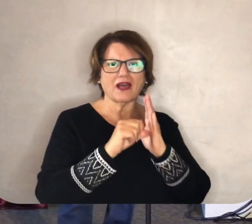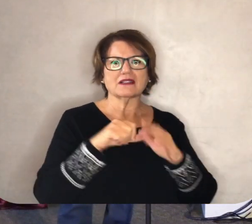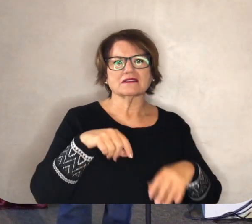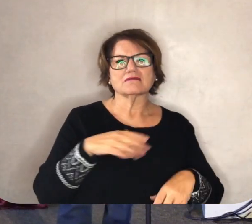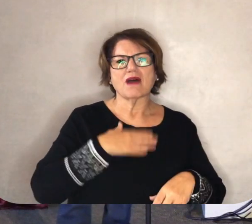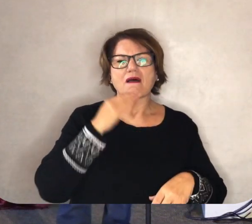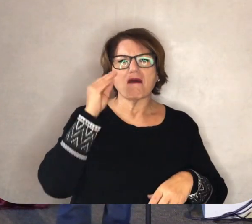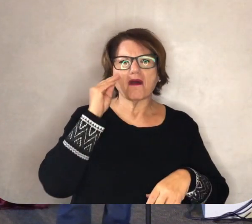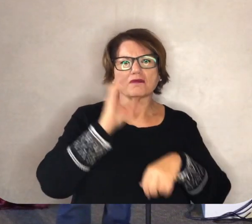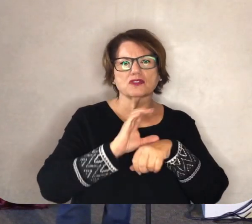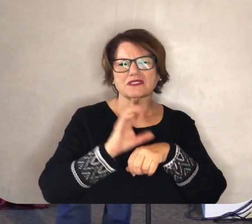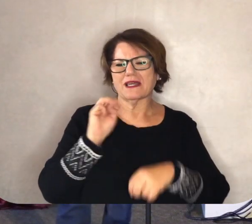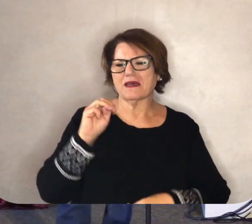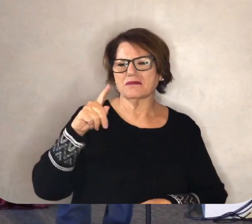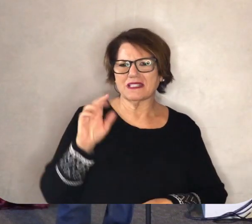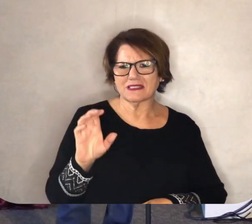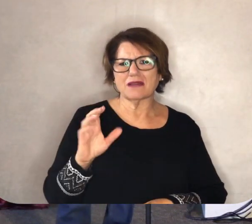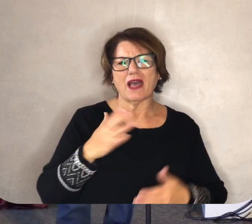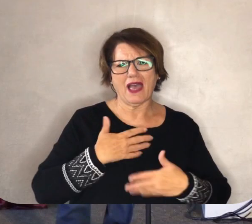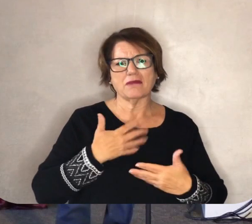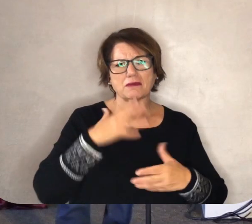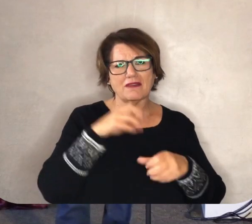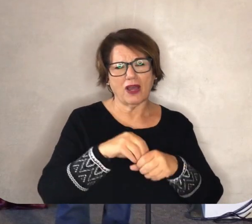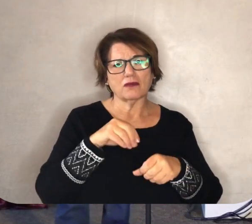MPC, and I'm just so glad to be a part of this congregation.